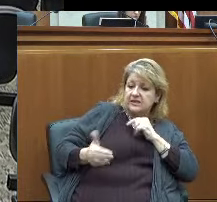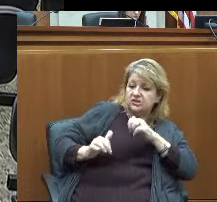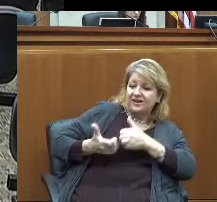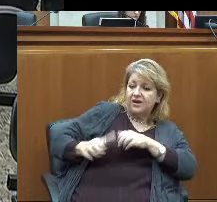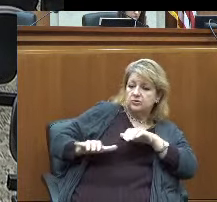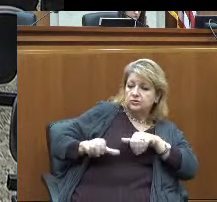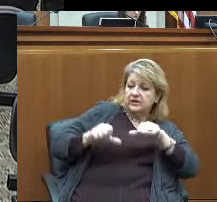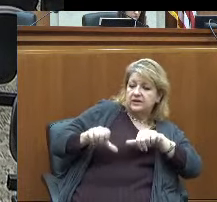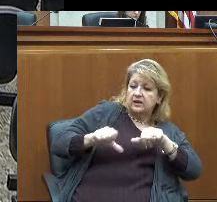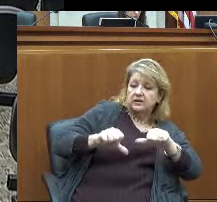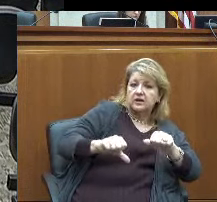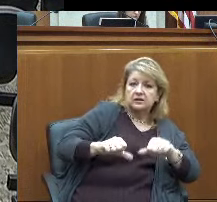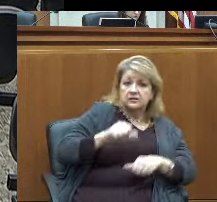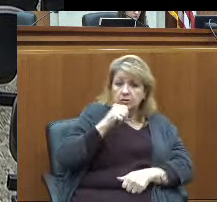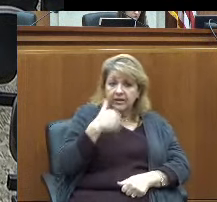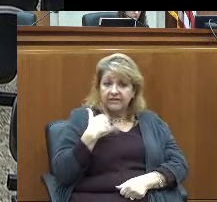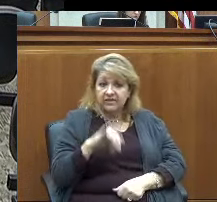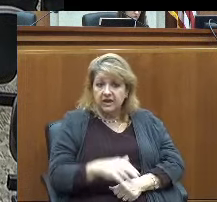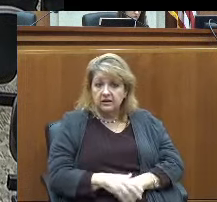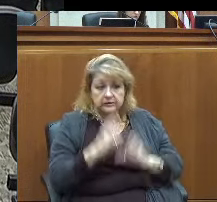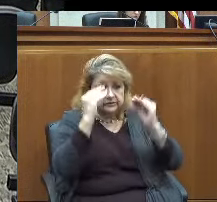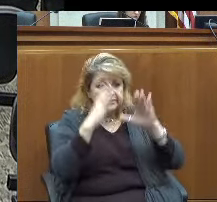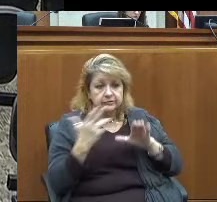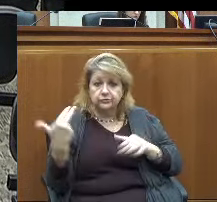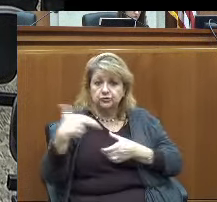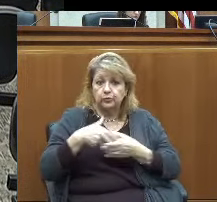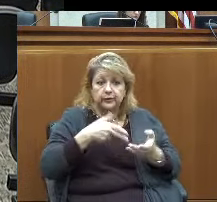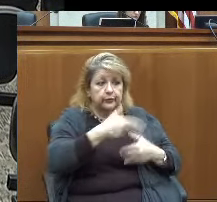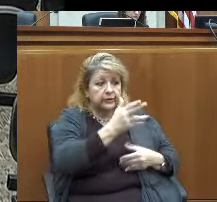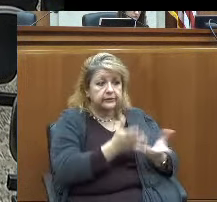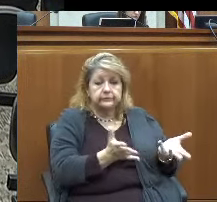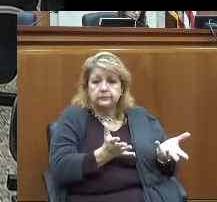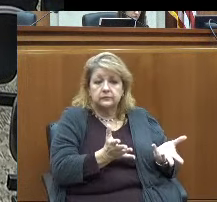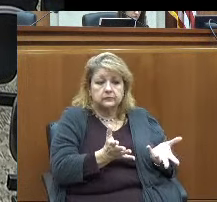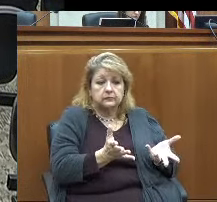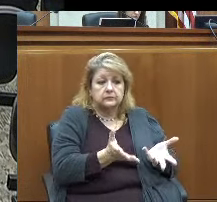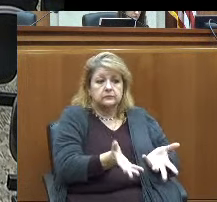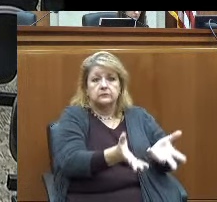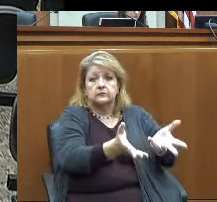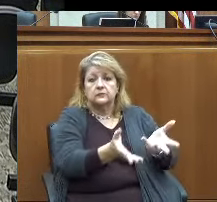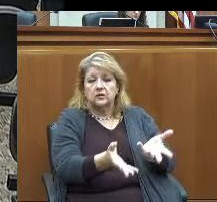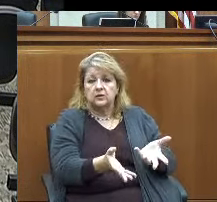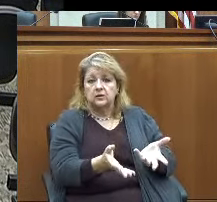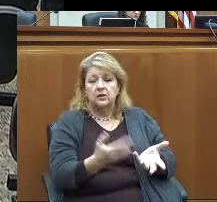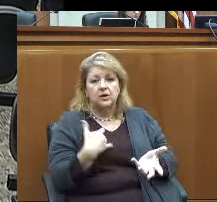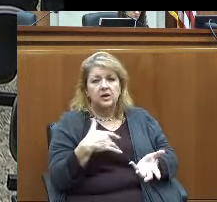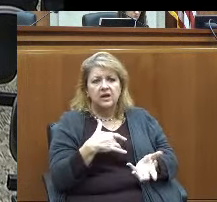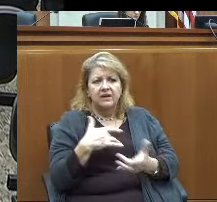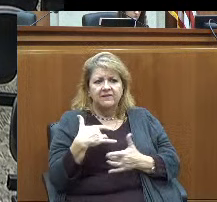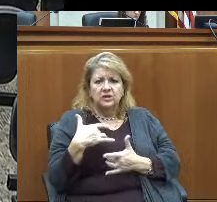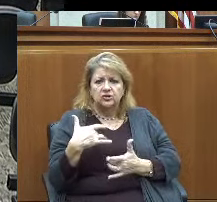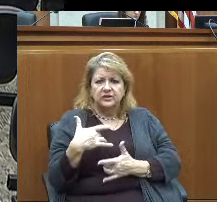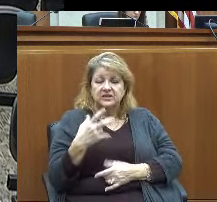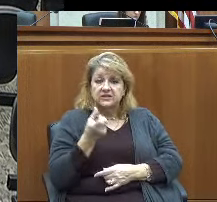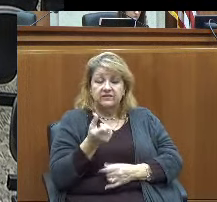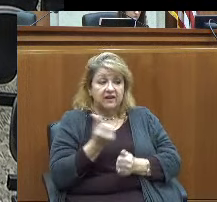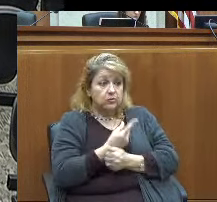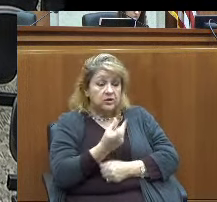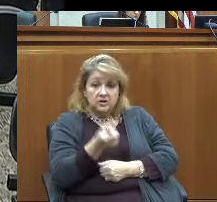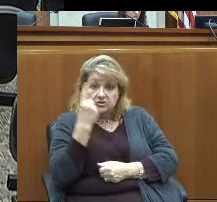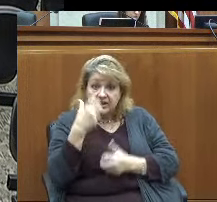all. But, you know, given the trends, you know, if everybody understands the